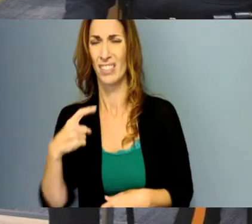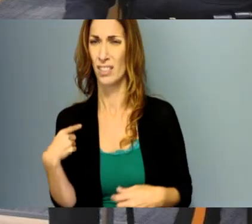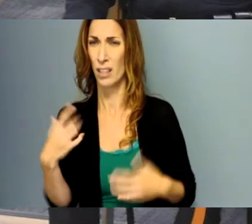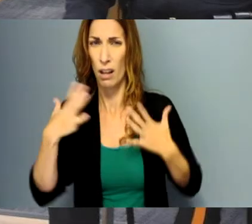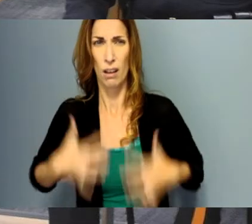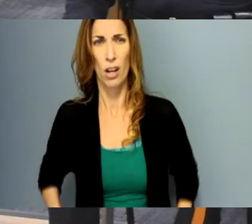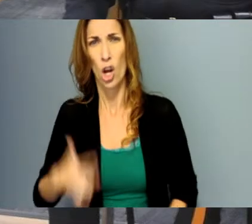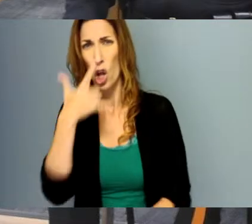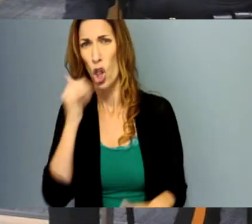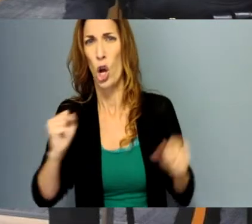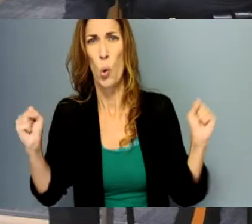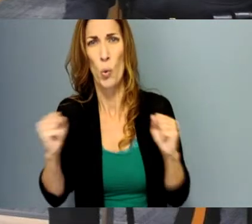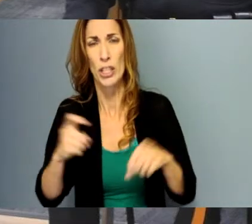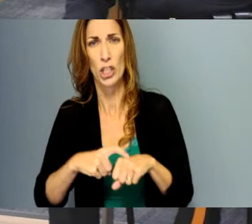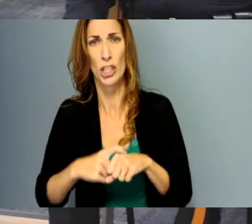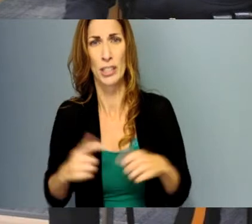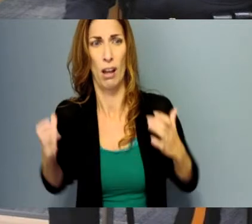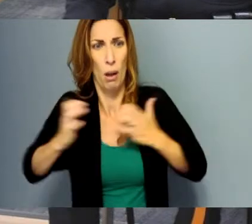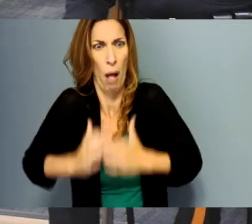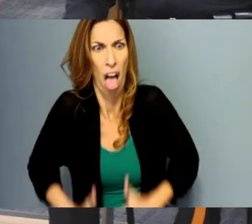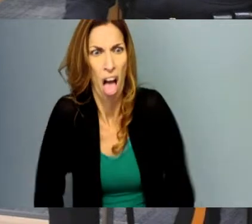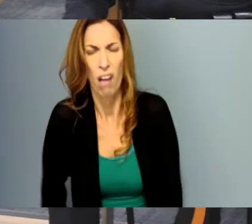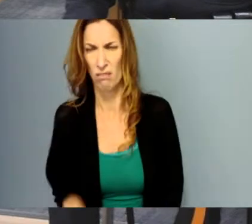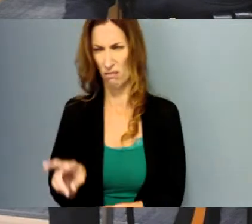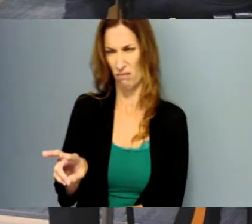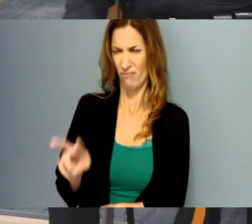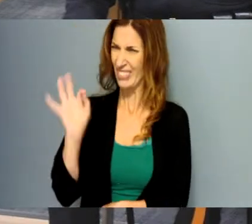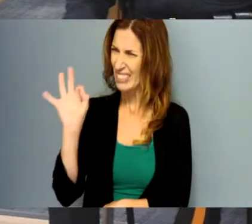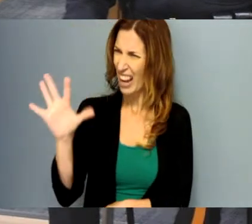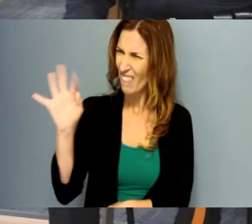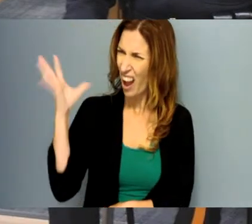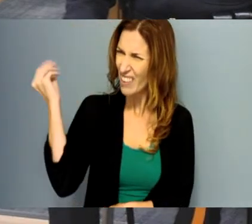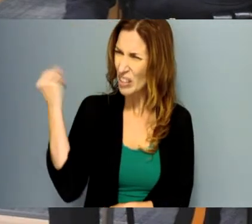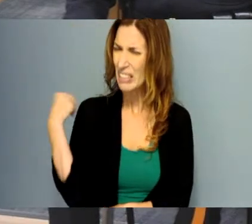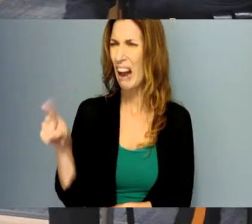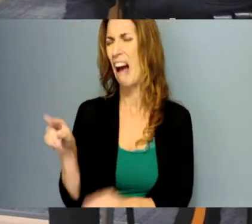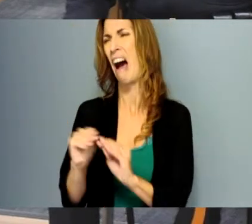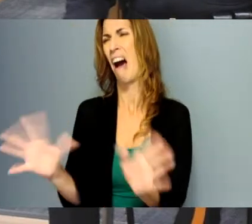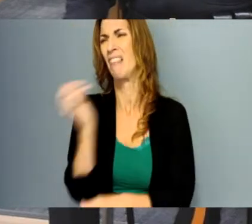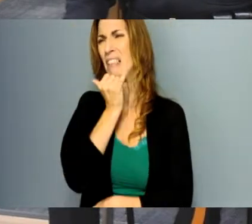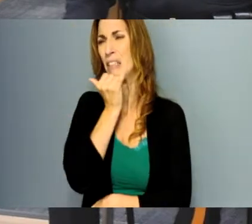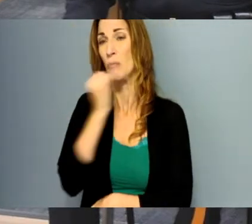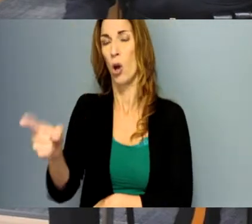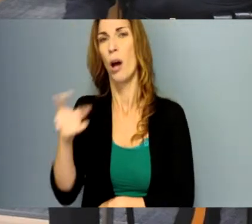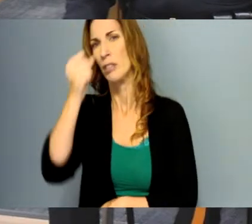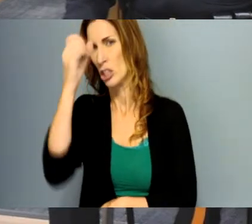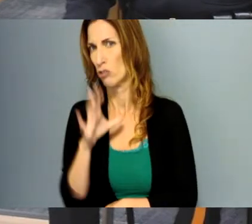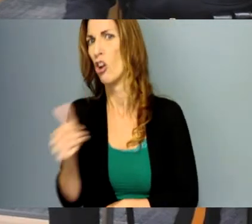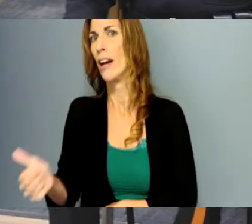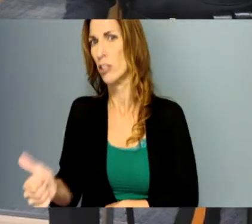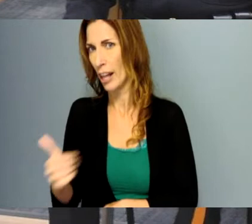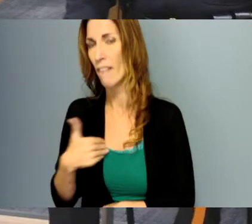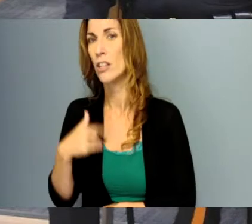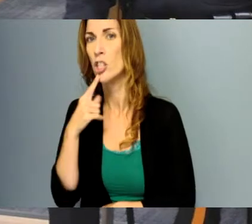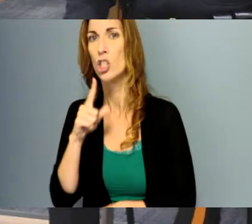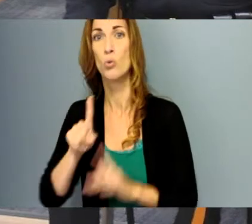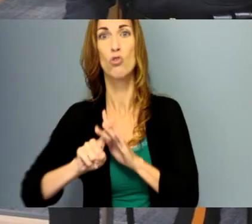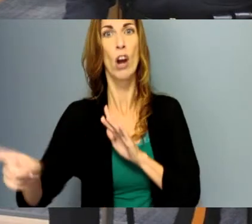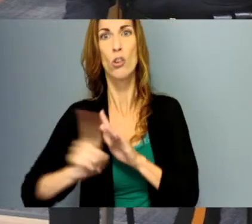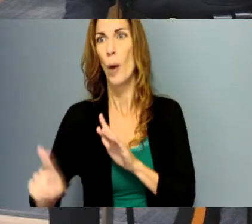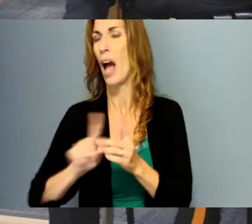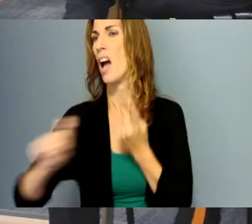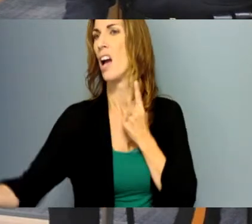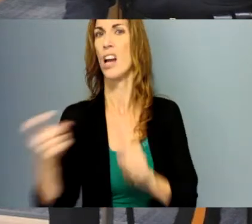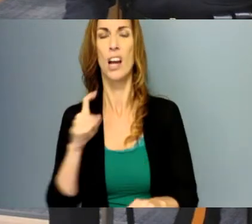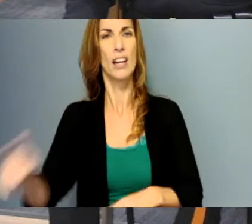clothes, standing in a driveway. It was 95 degrees out, obviously in distress. She was schizophrenic. She was running away from me, did not want to